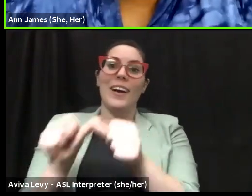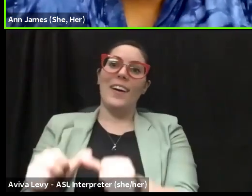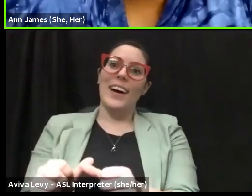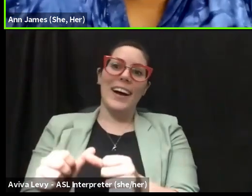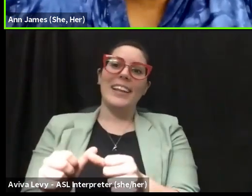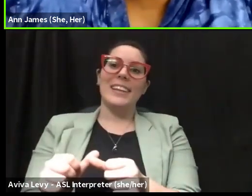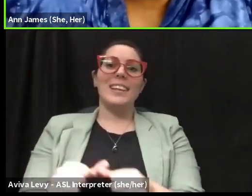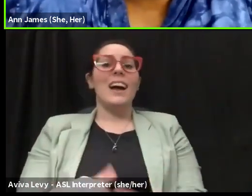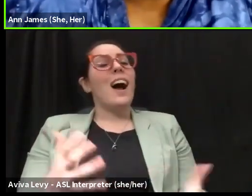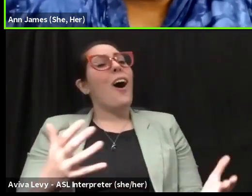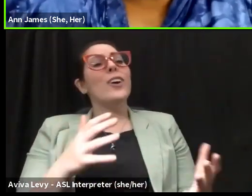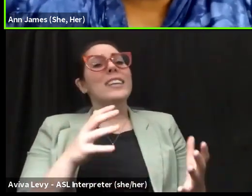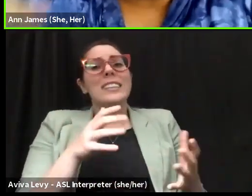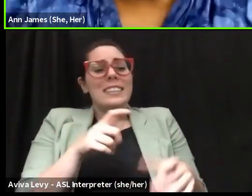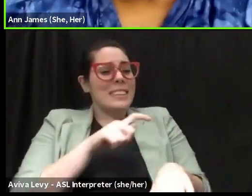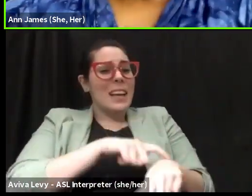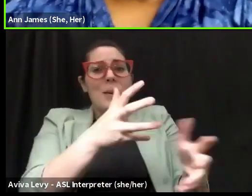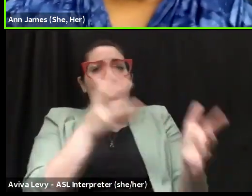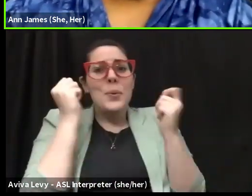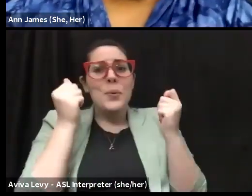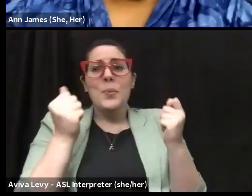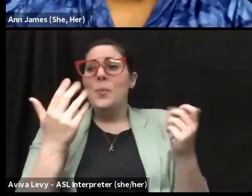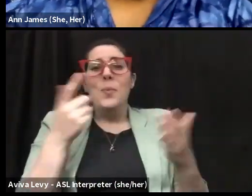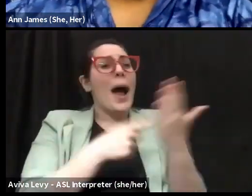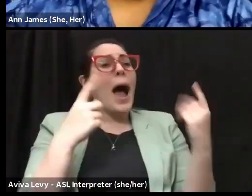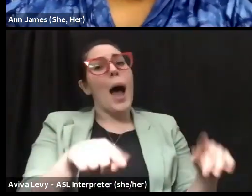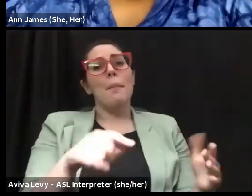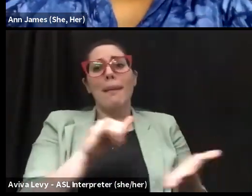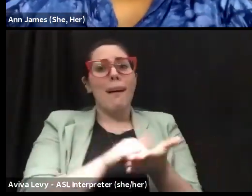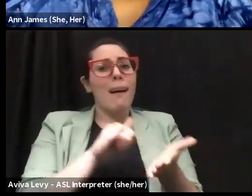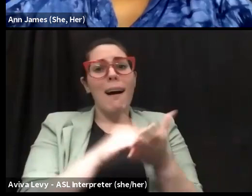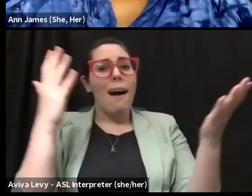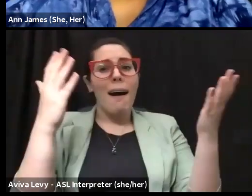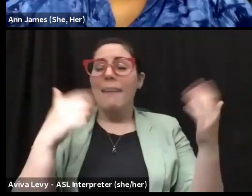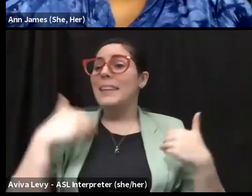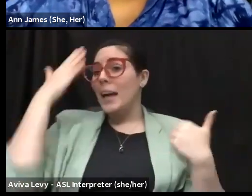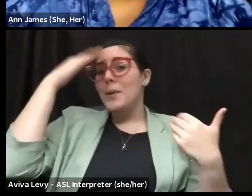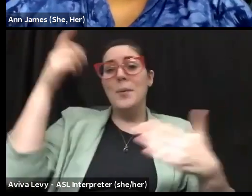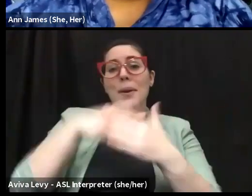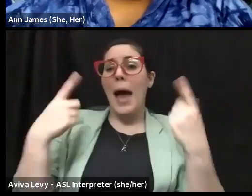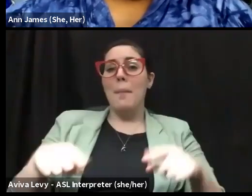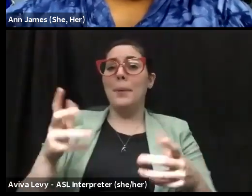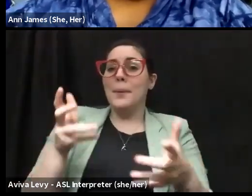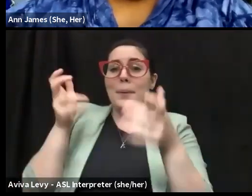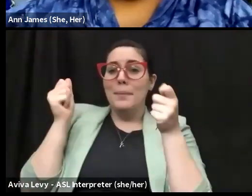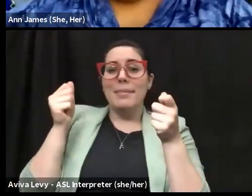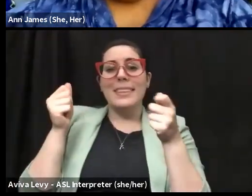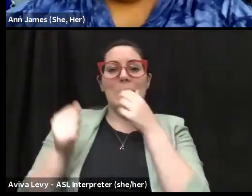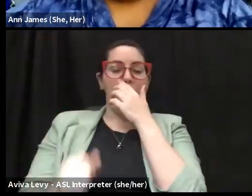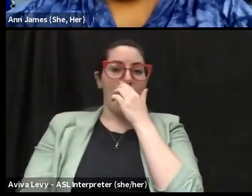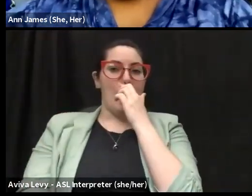so fast. How is that even possible? I don't know. But but in